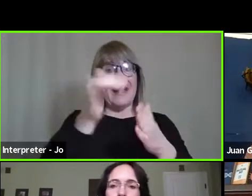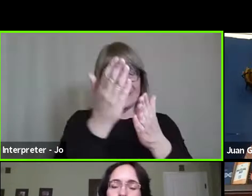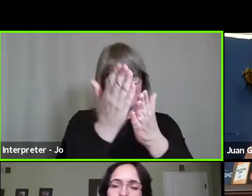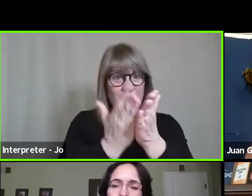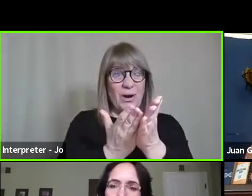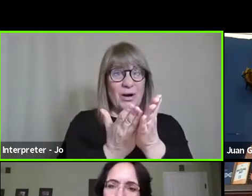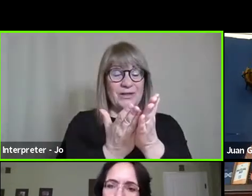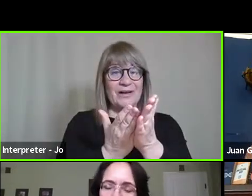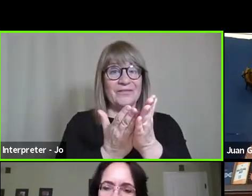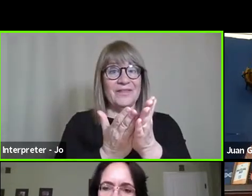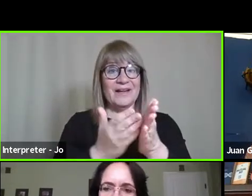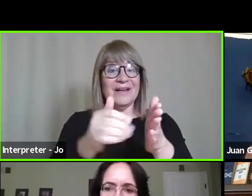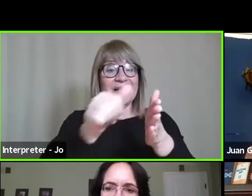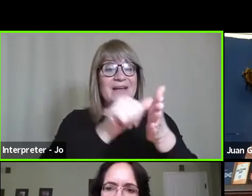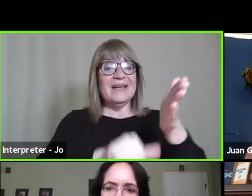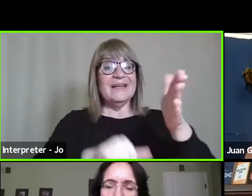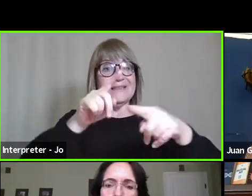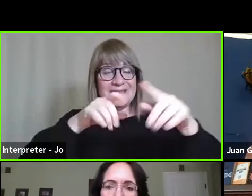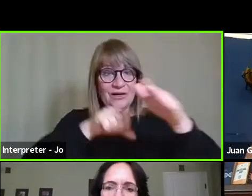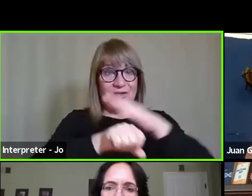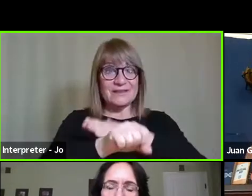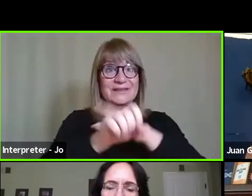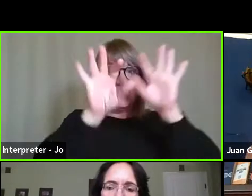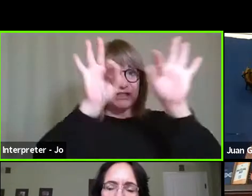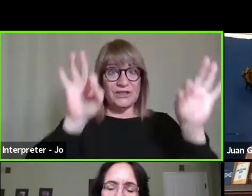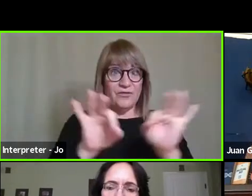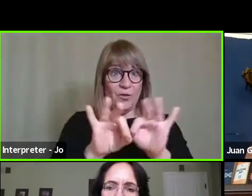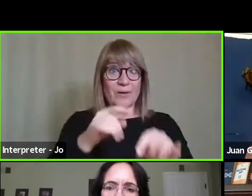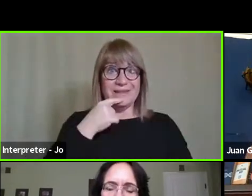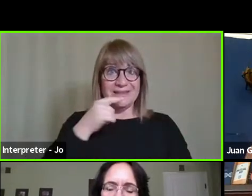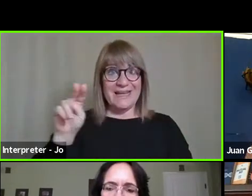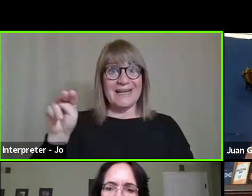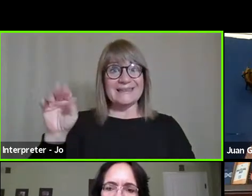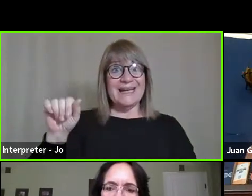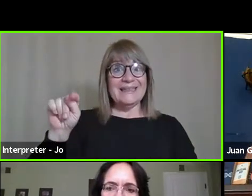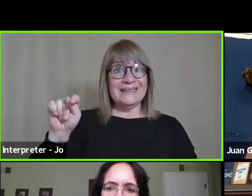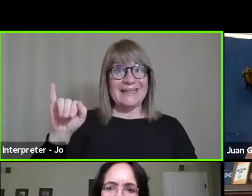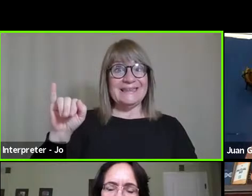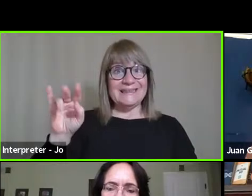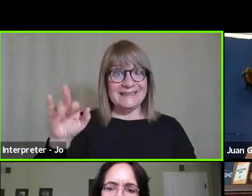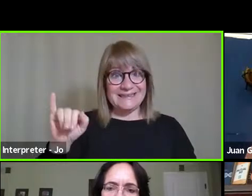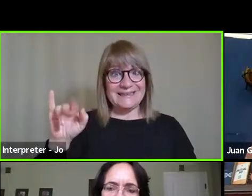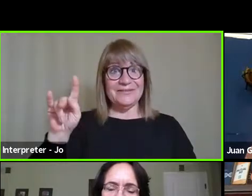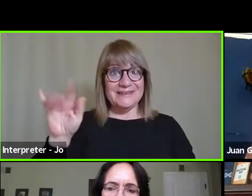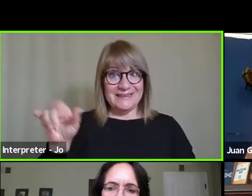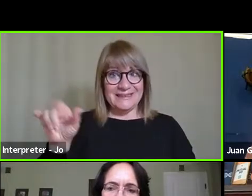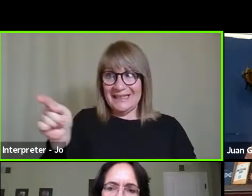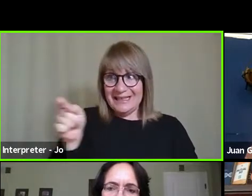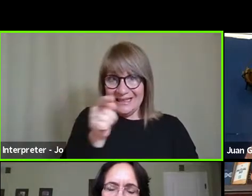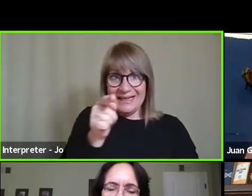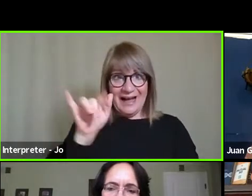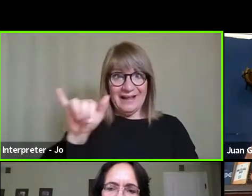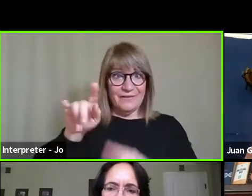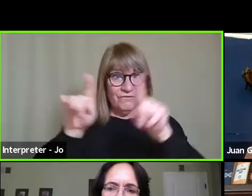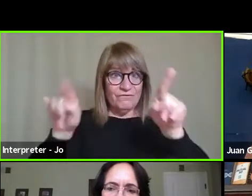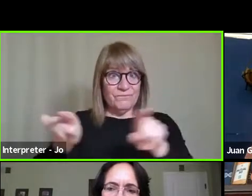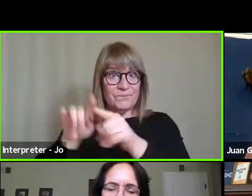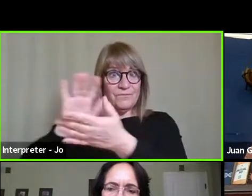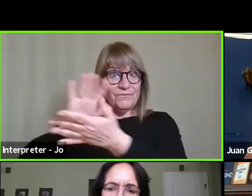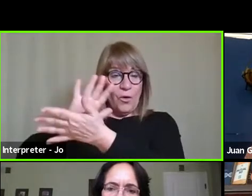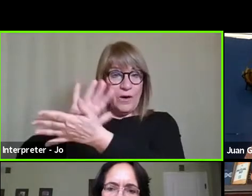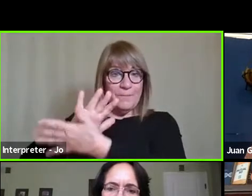that is marked in nativity and so we've had a lot of discussions around and one of her results